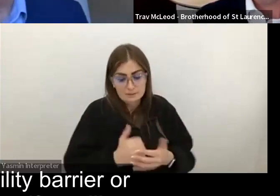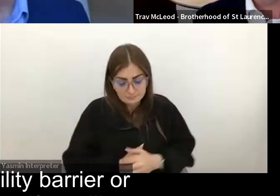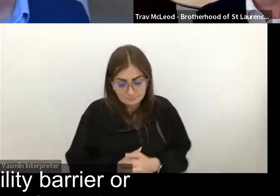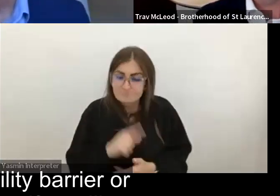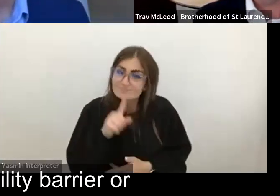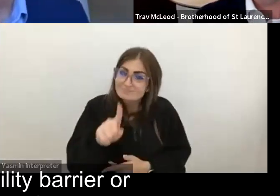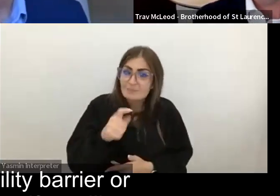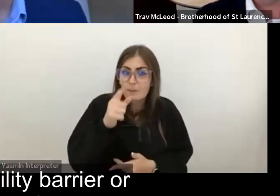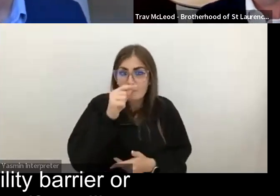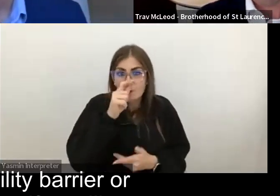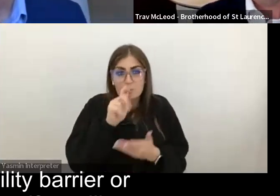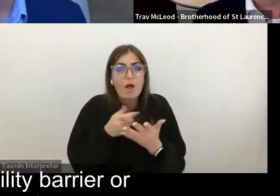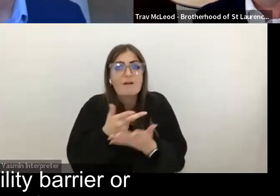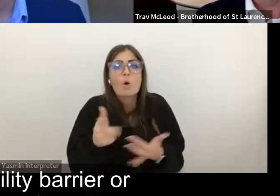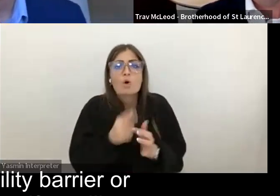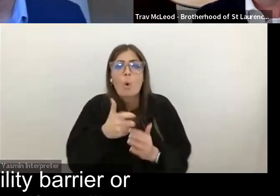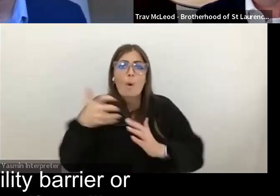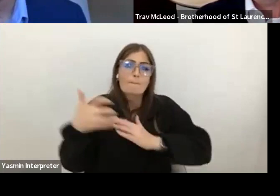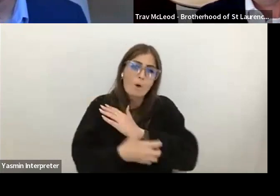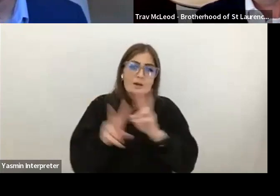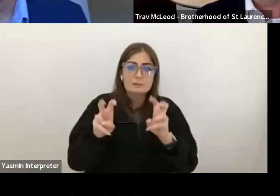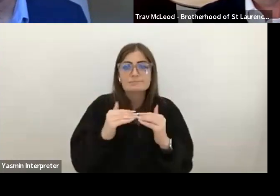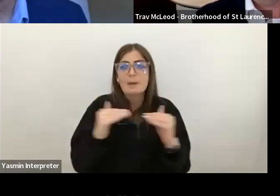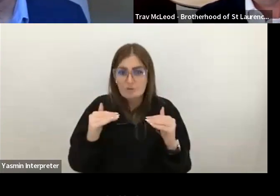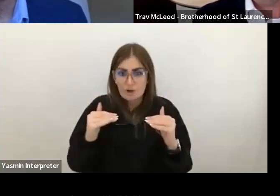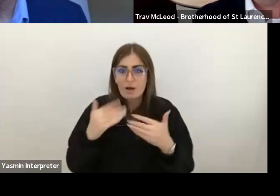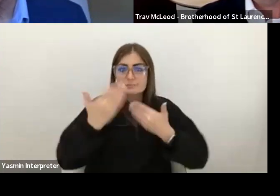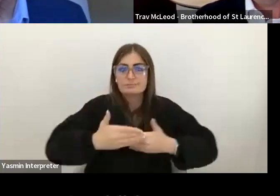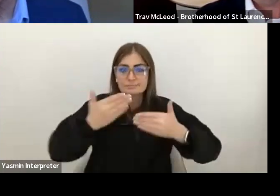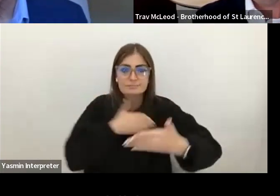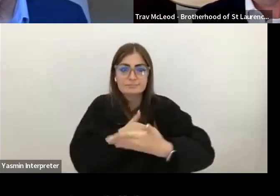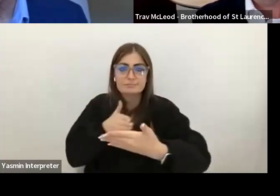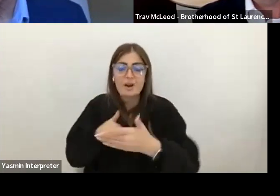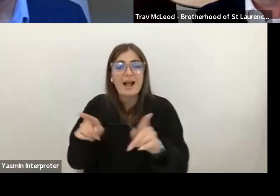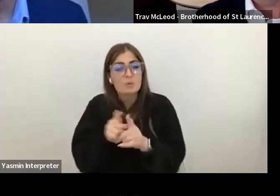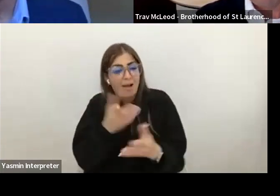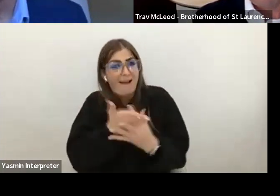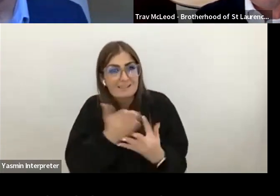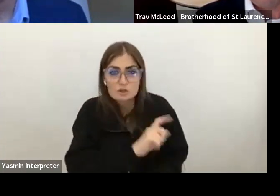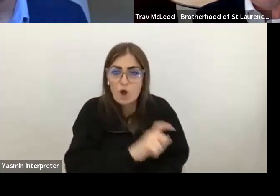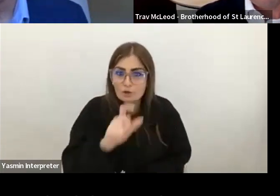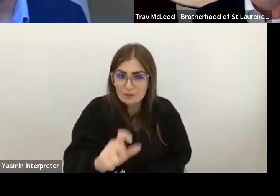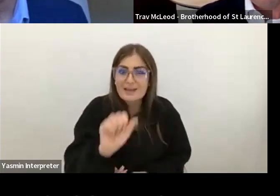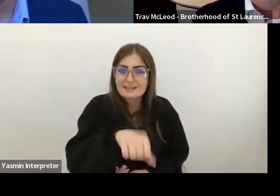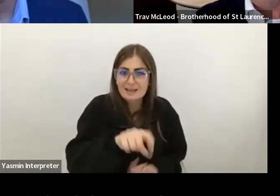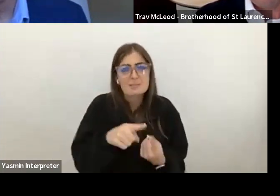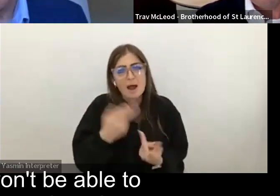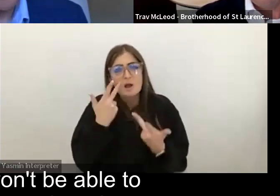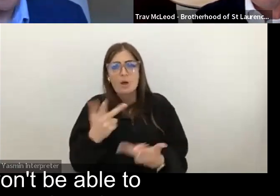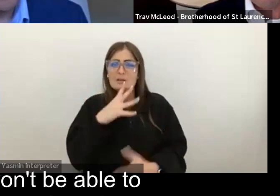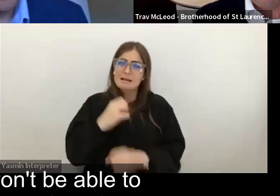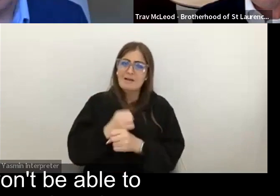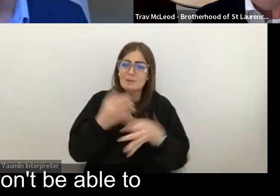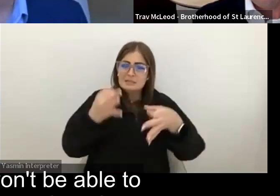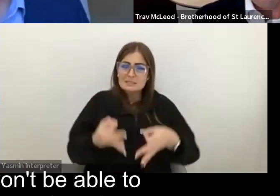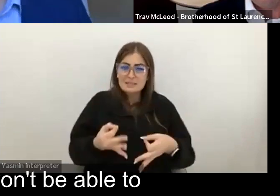affordability barrier, or poverty barrier, if you like, not only prevents access to childcare, it says to government decision makers that